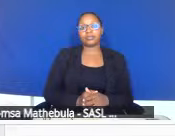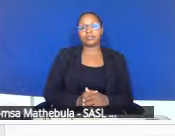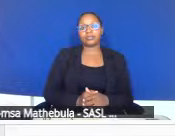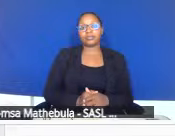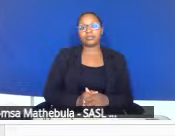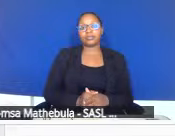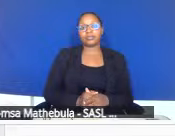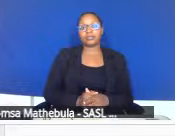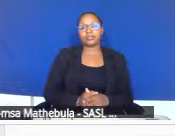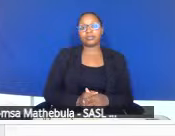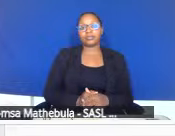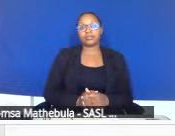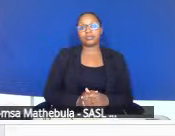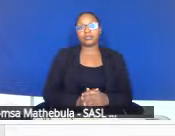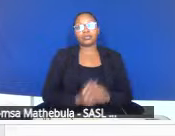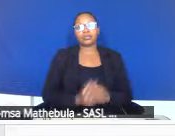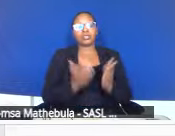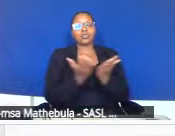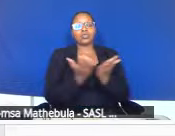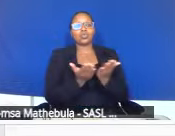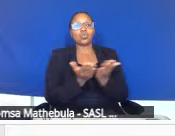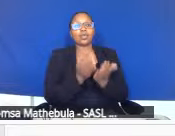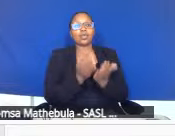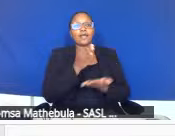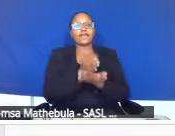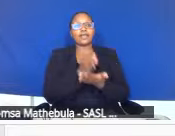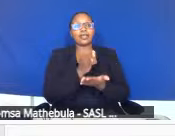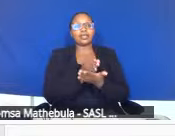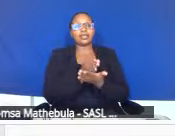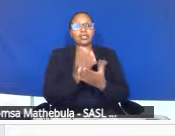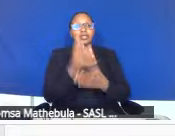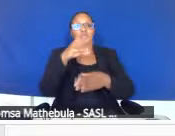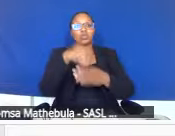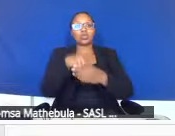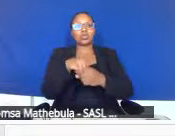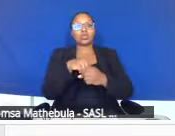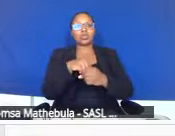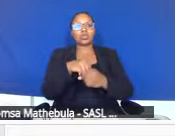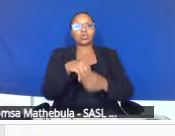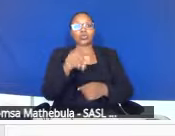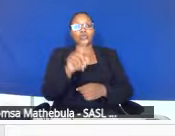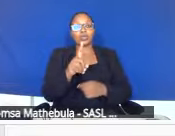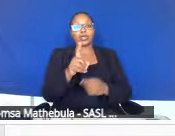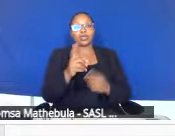School fees, that includes your cost of your classroom assistant.